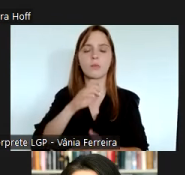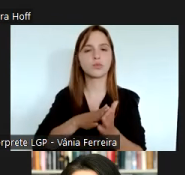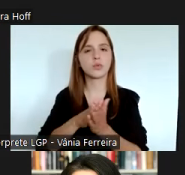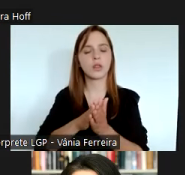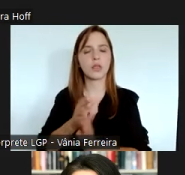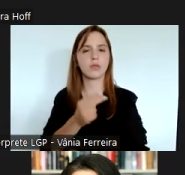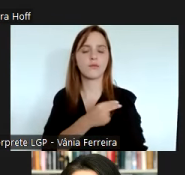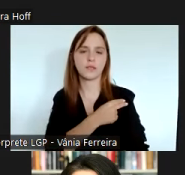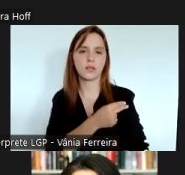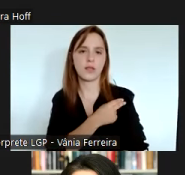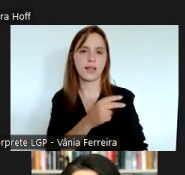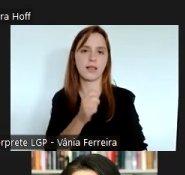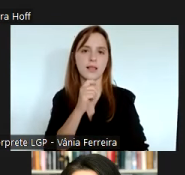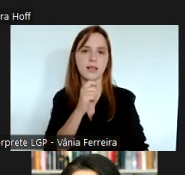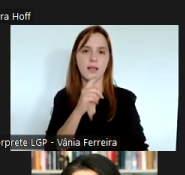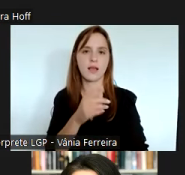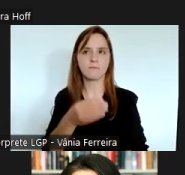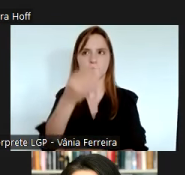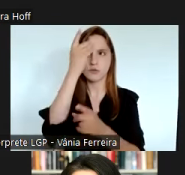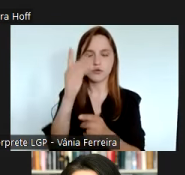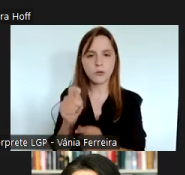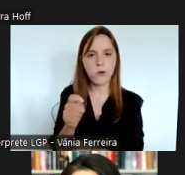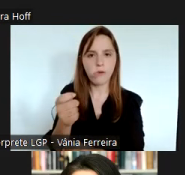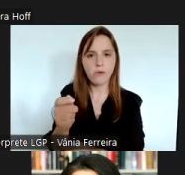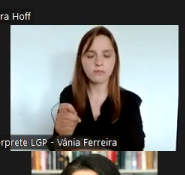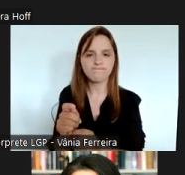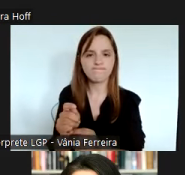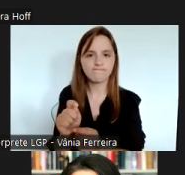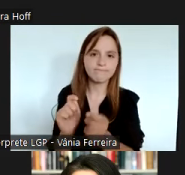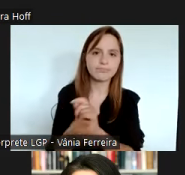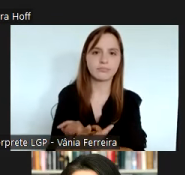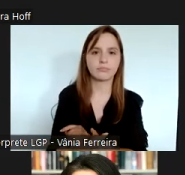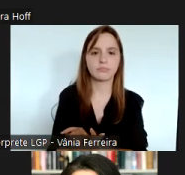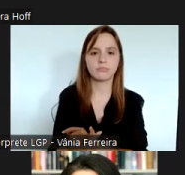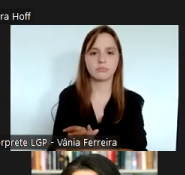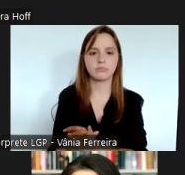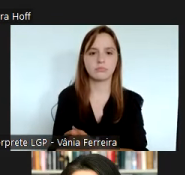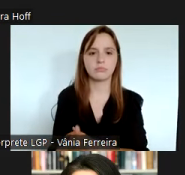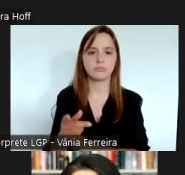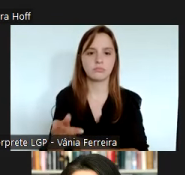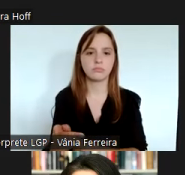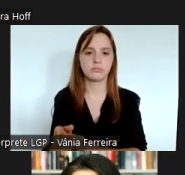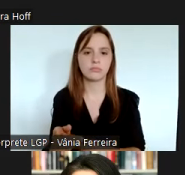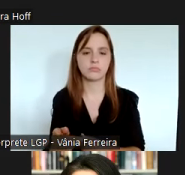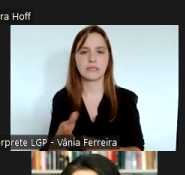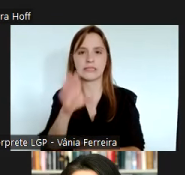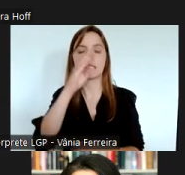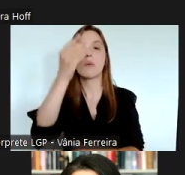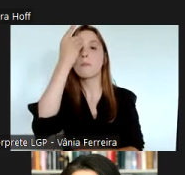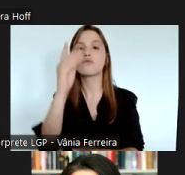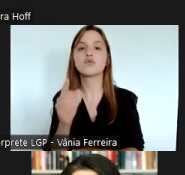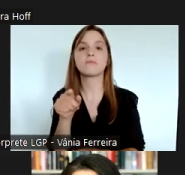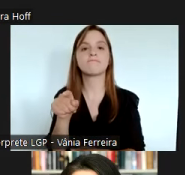to change the professor who's willing to fail somebody just because of